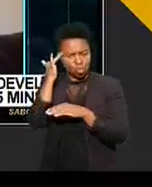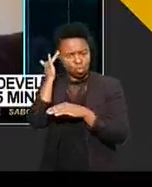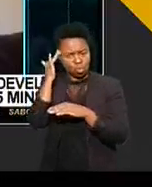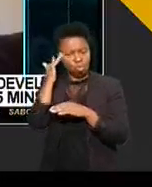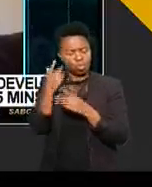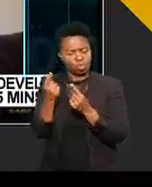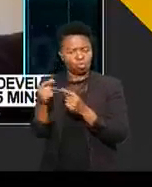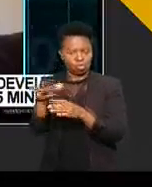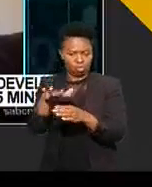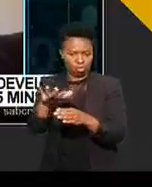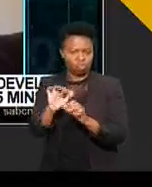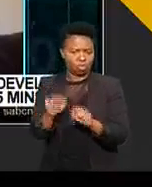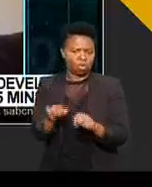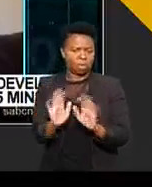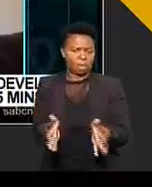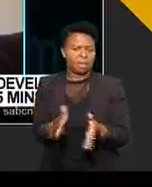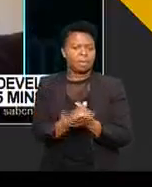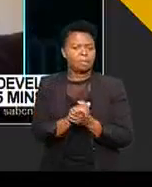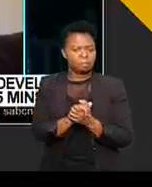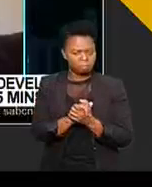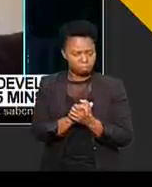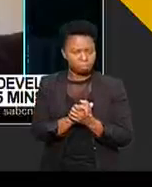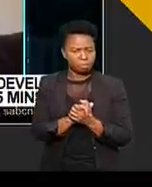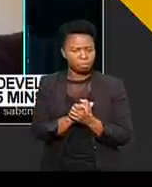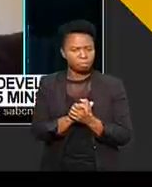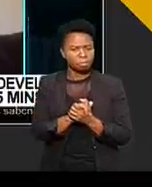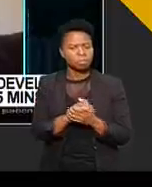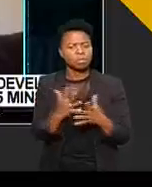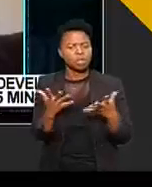laboratories, both private and public. So